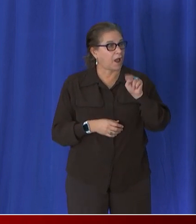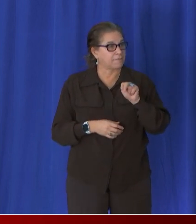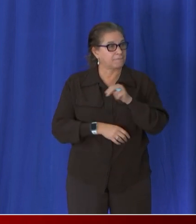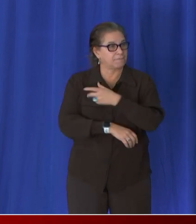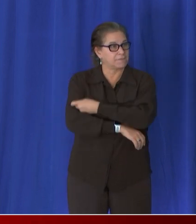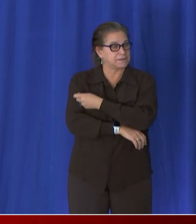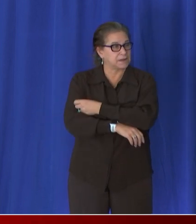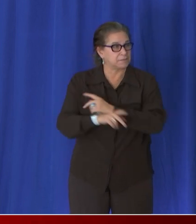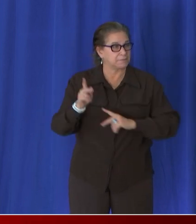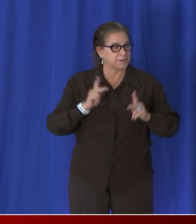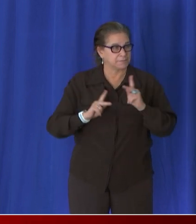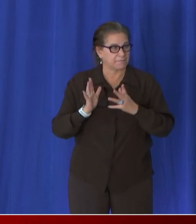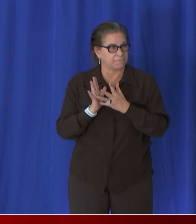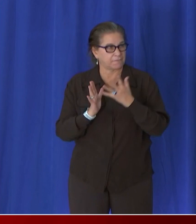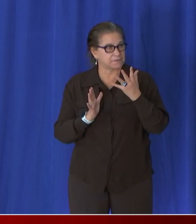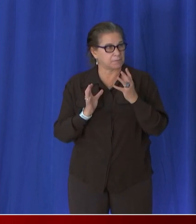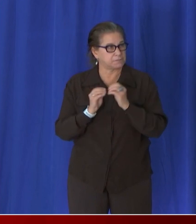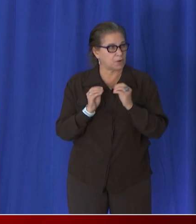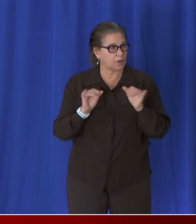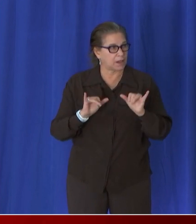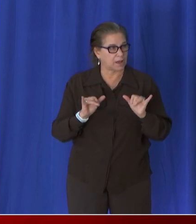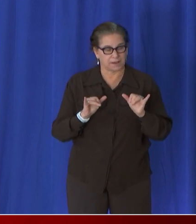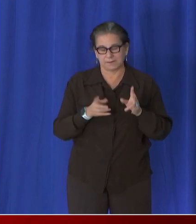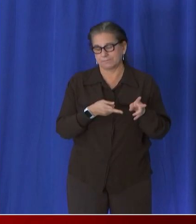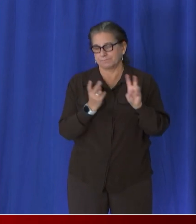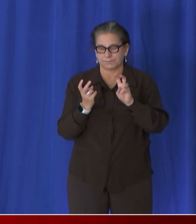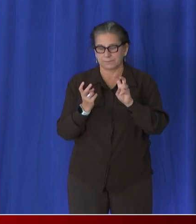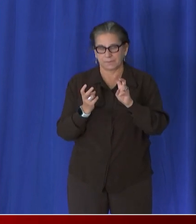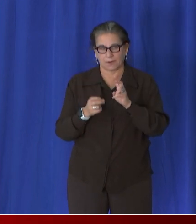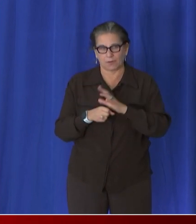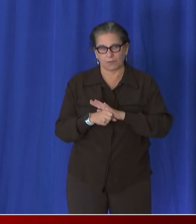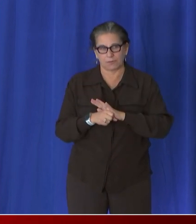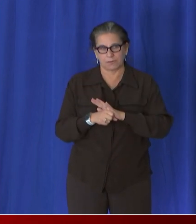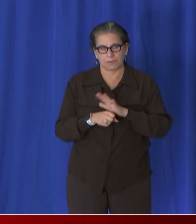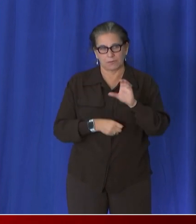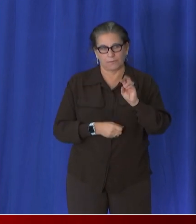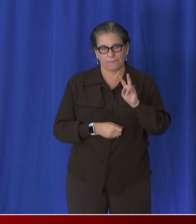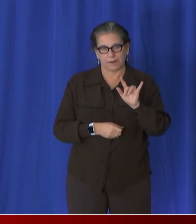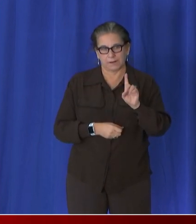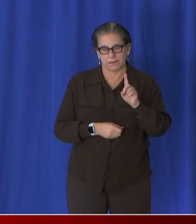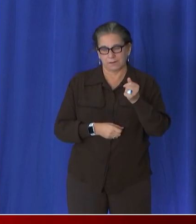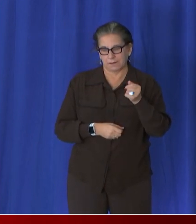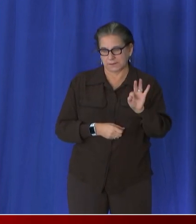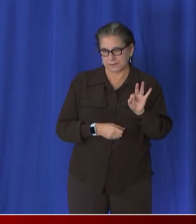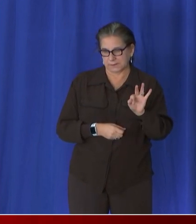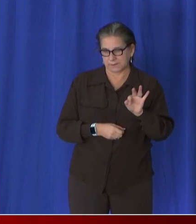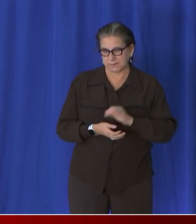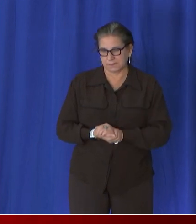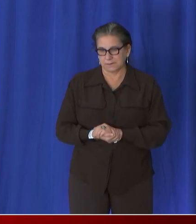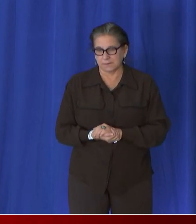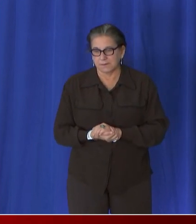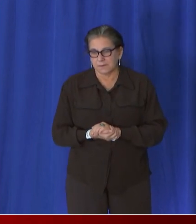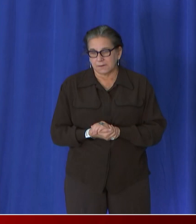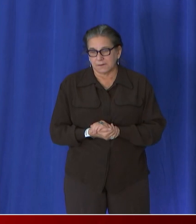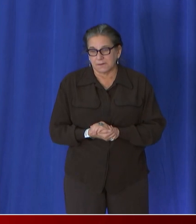this in the community. We're seeing that while we are seeing breakthrough cases, we're seeing those individuals at a far